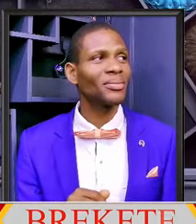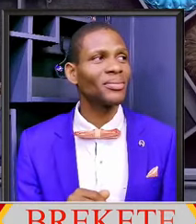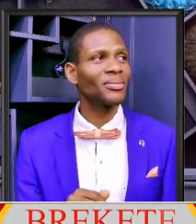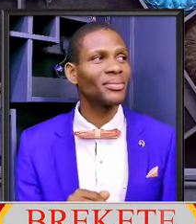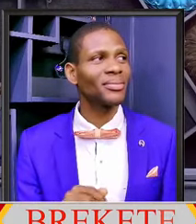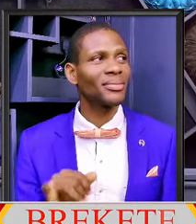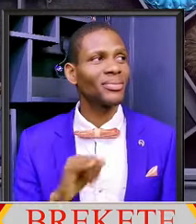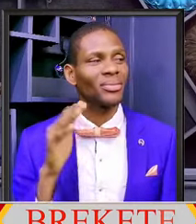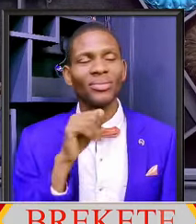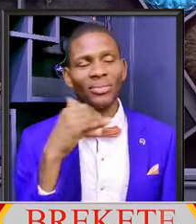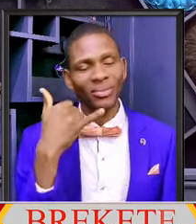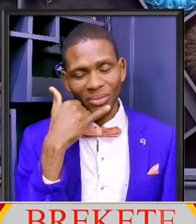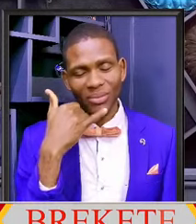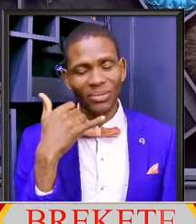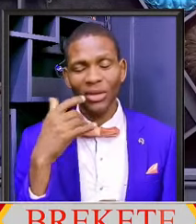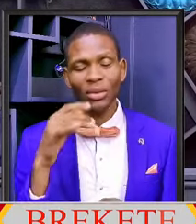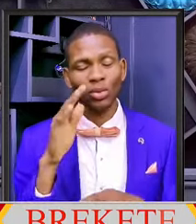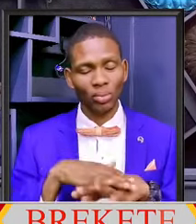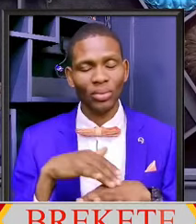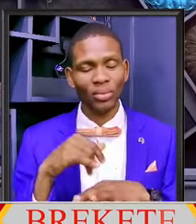I no go call the person name.